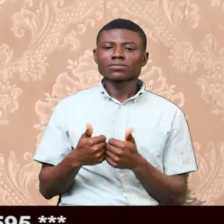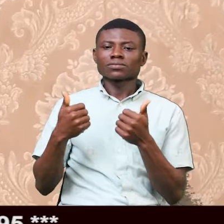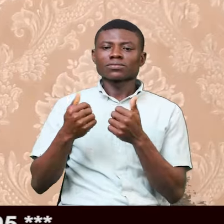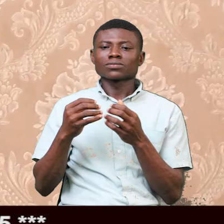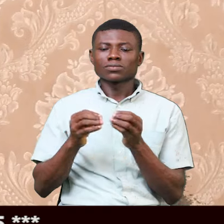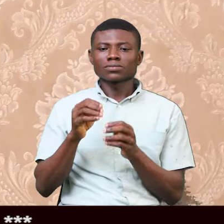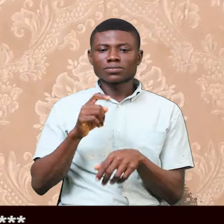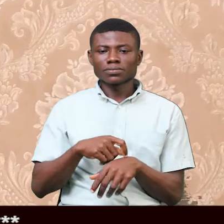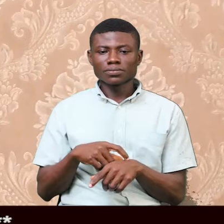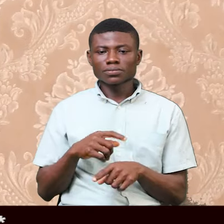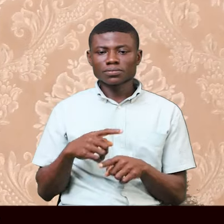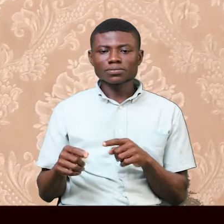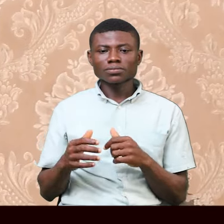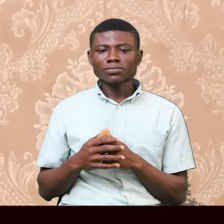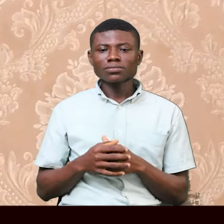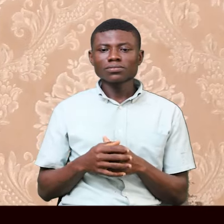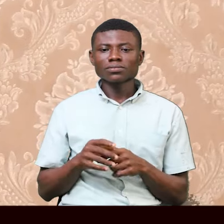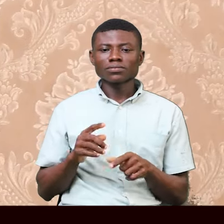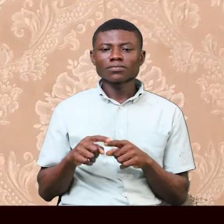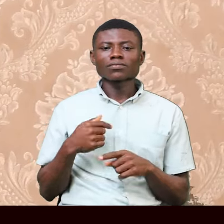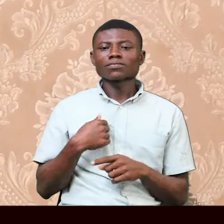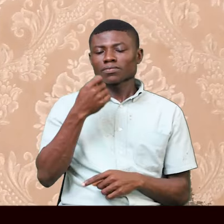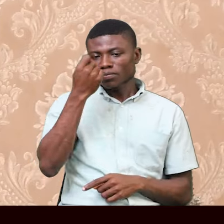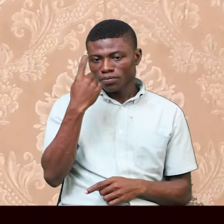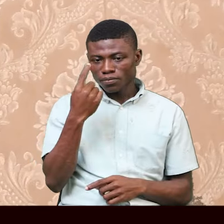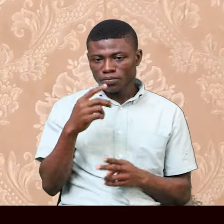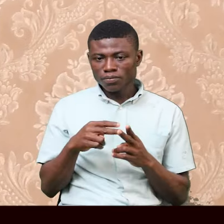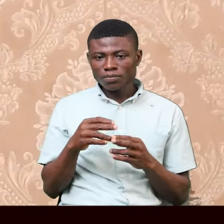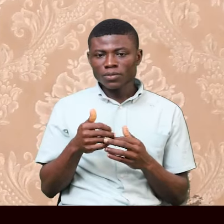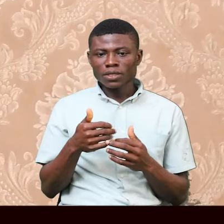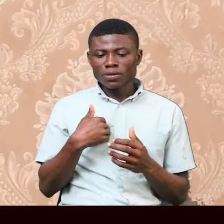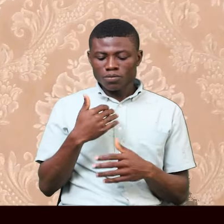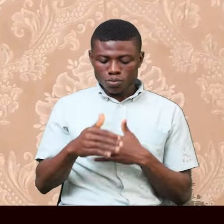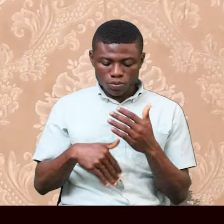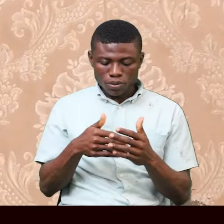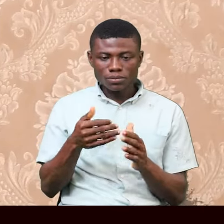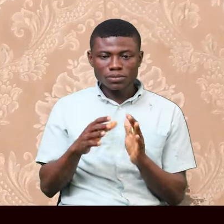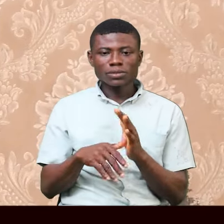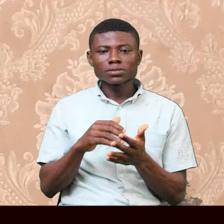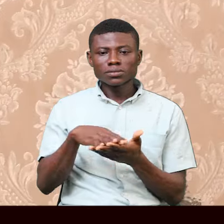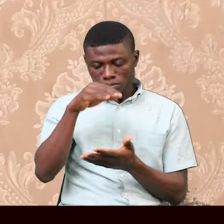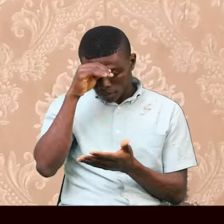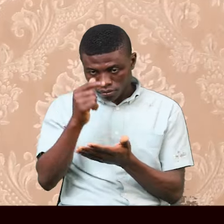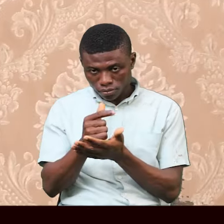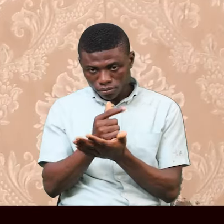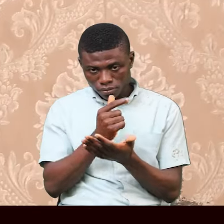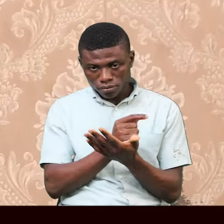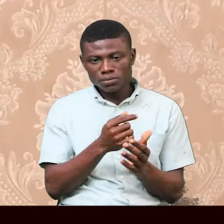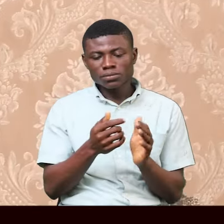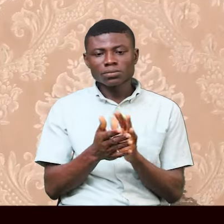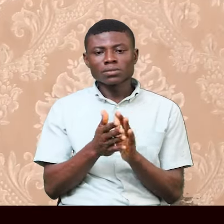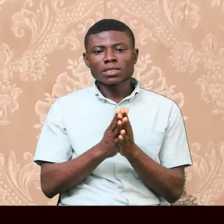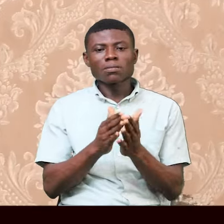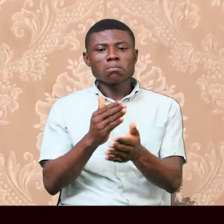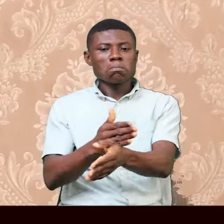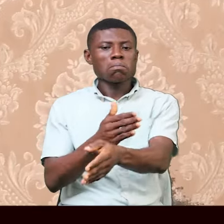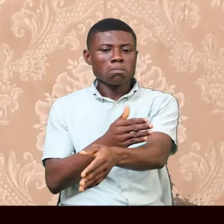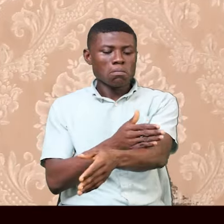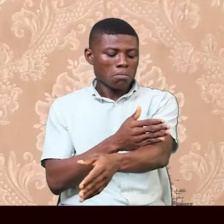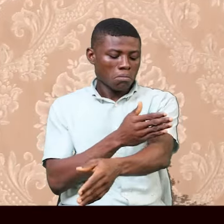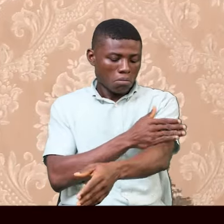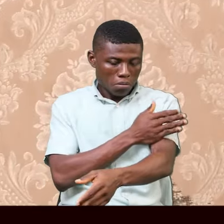of times but me nim se ufa problem mwa, unyi into now ako next level. Ufa problem now